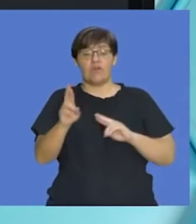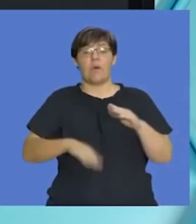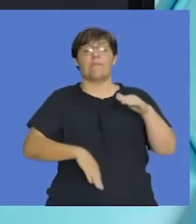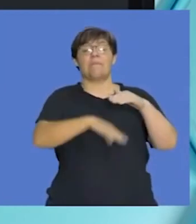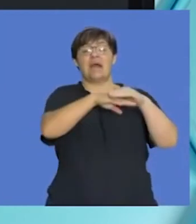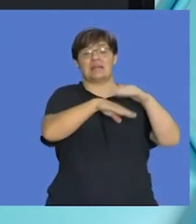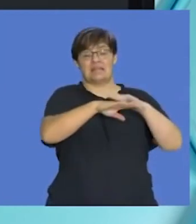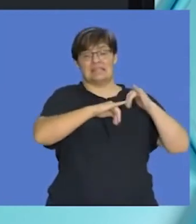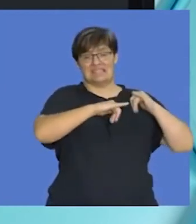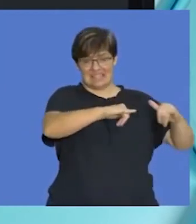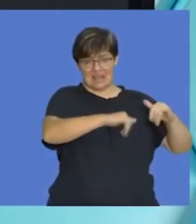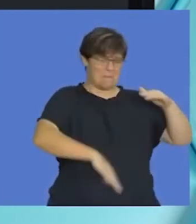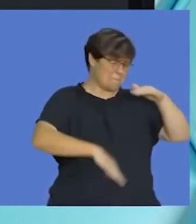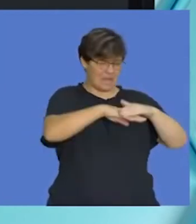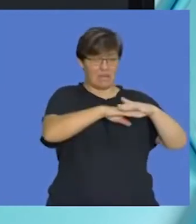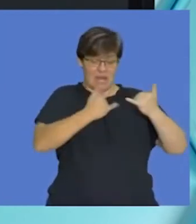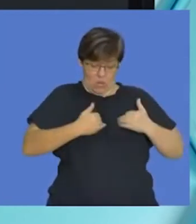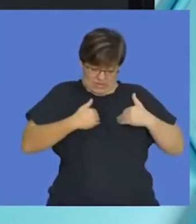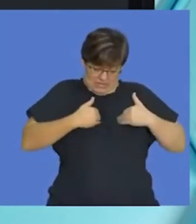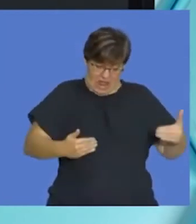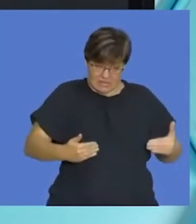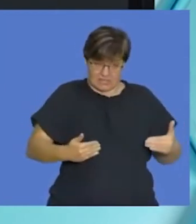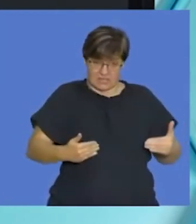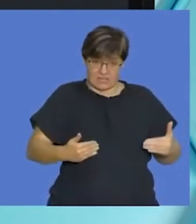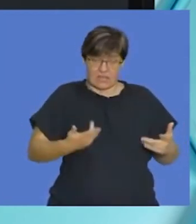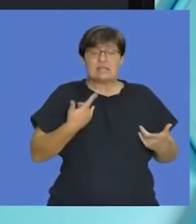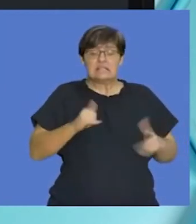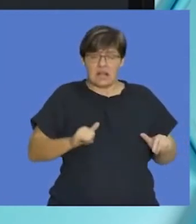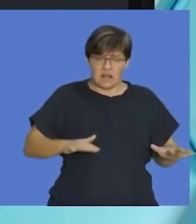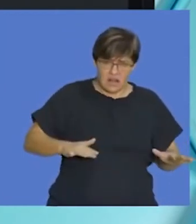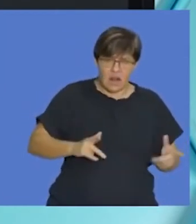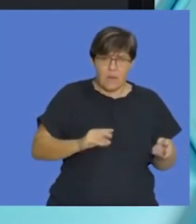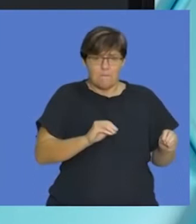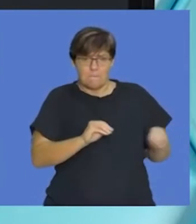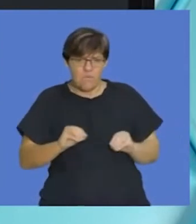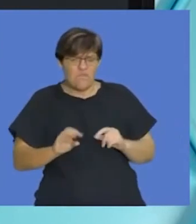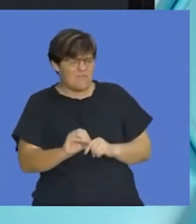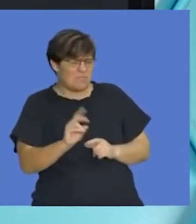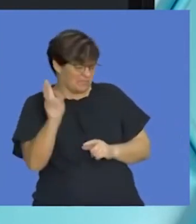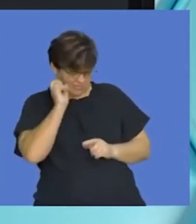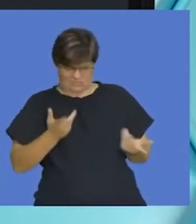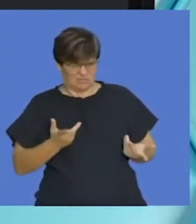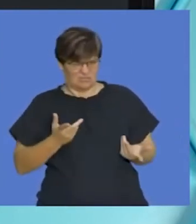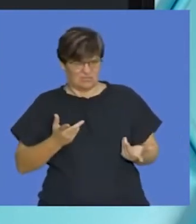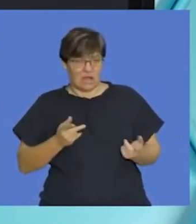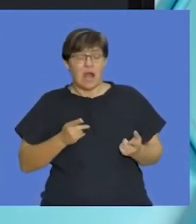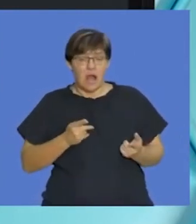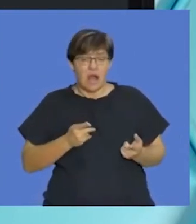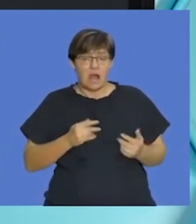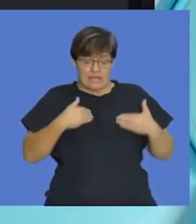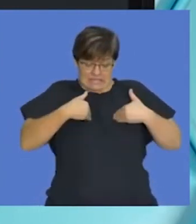friction. It feels weird because there's movement involved. The key word is starts to